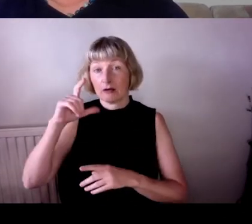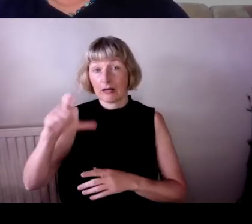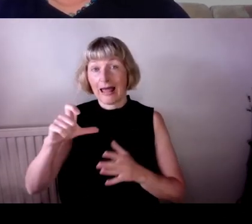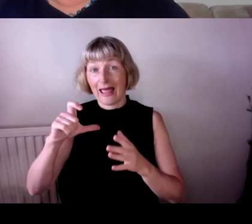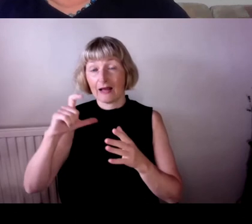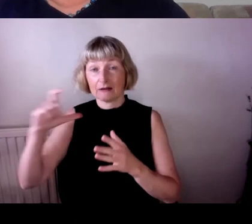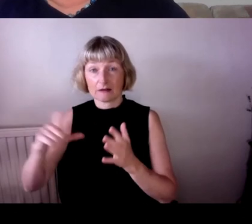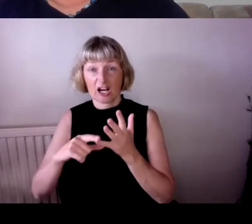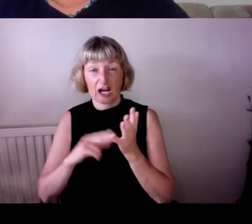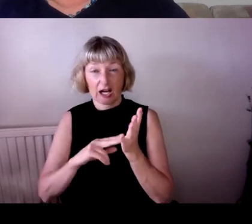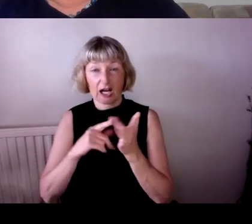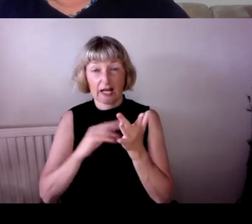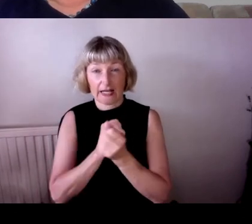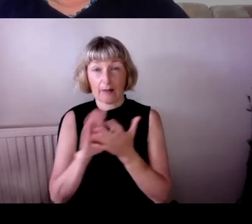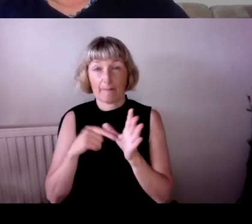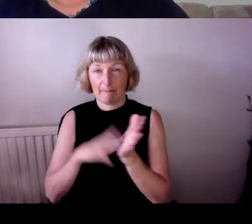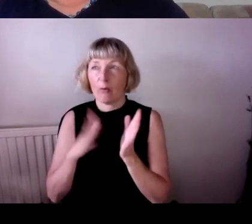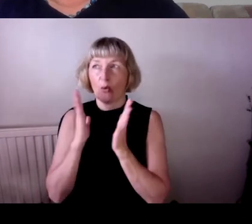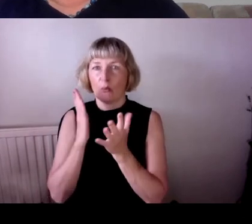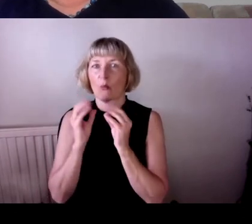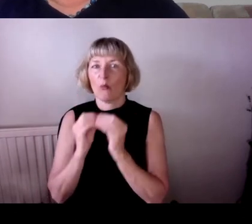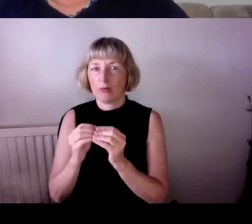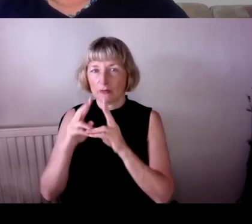access. And she's really worth checking out.